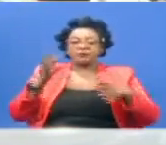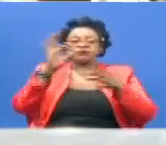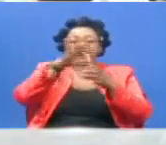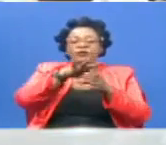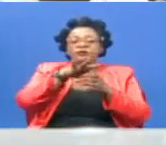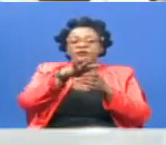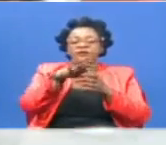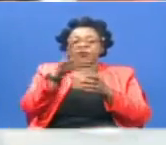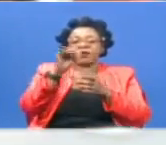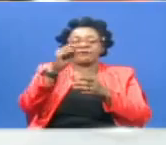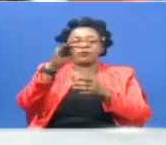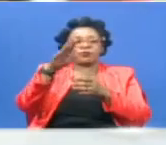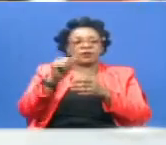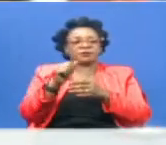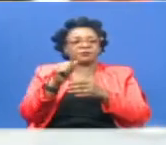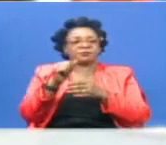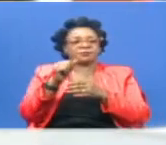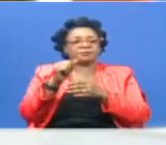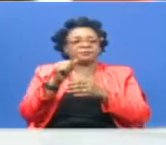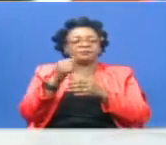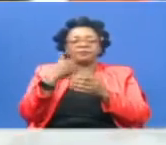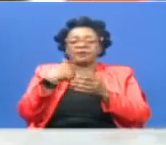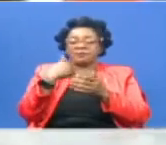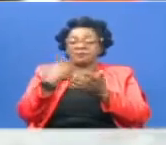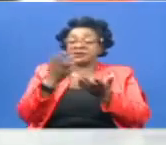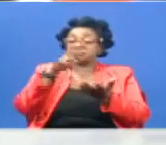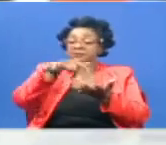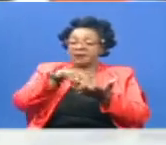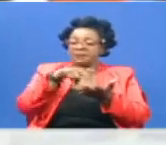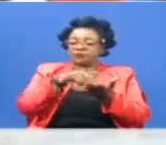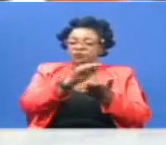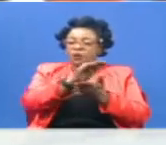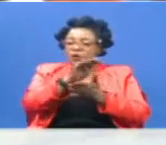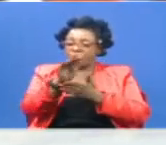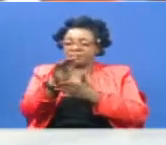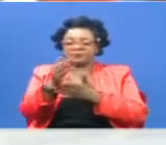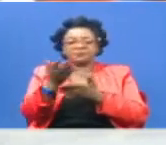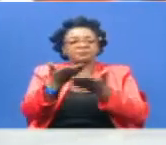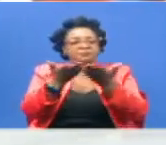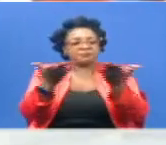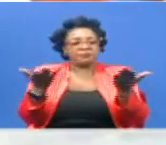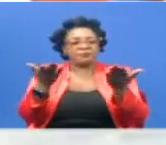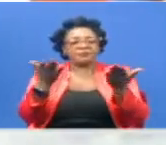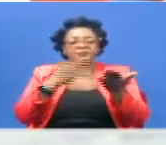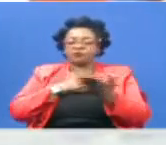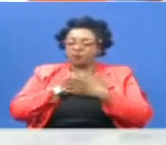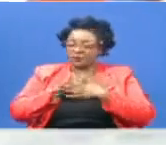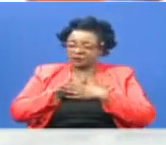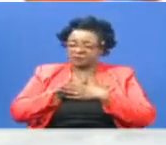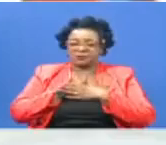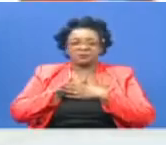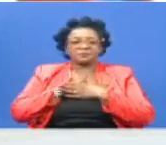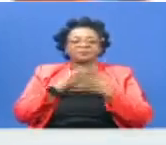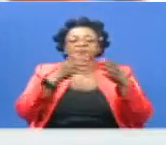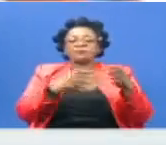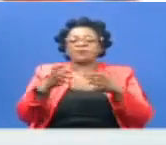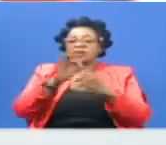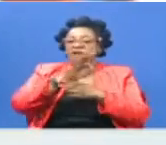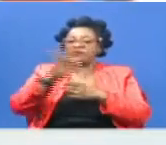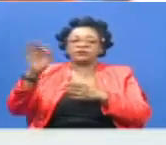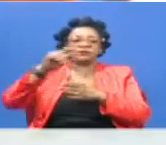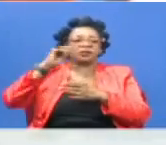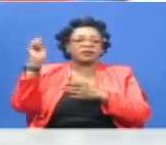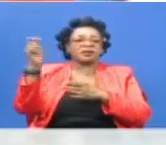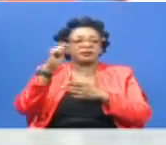Wafula Wakoli. Mimi nasimama hapa kuwaomba na kuwasihi kwa heshima ya chama cha Ford Kenya,